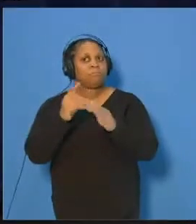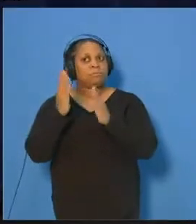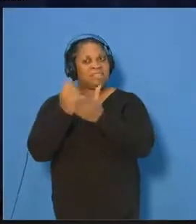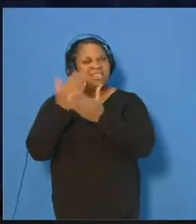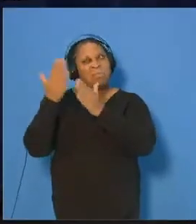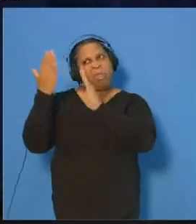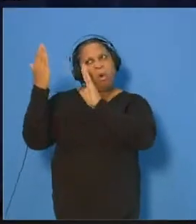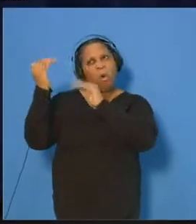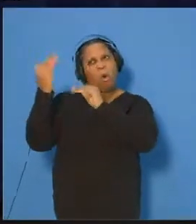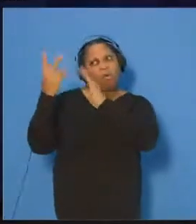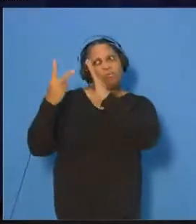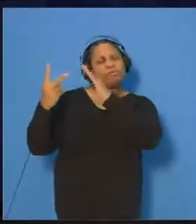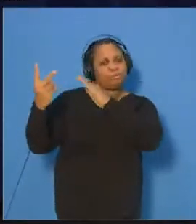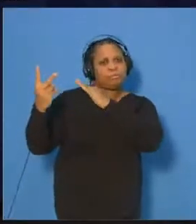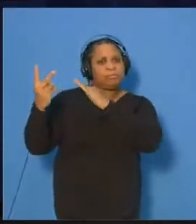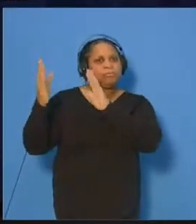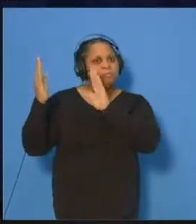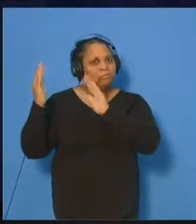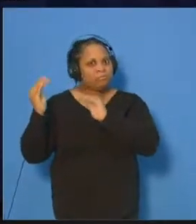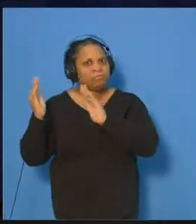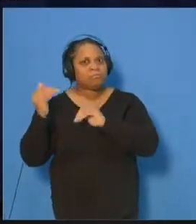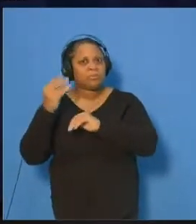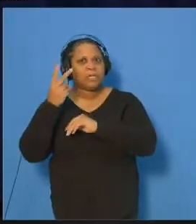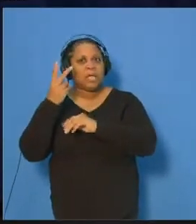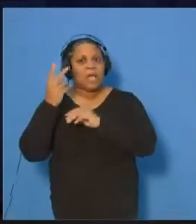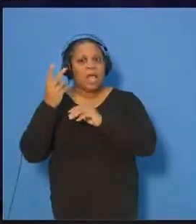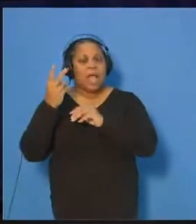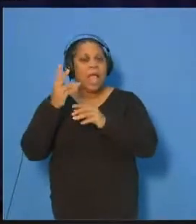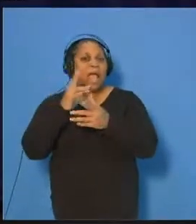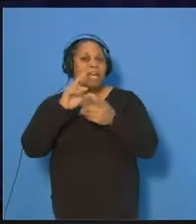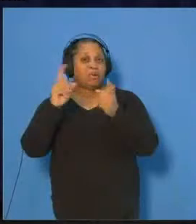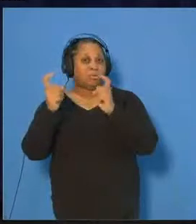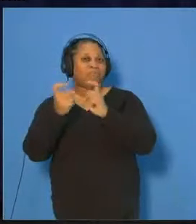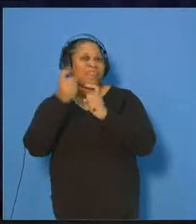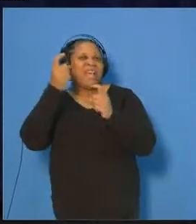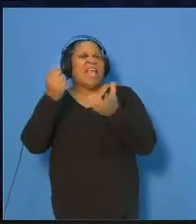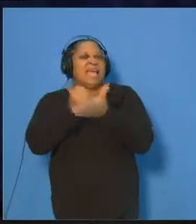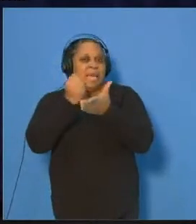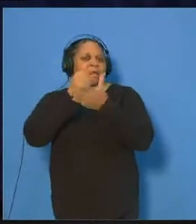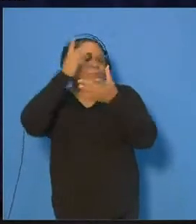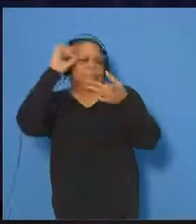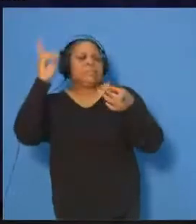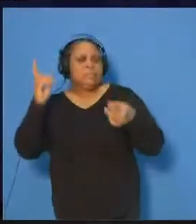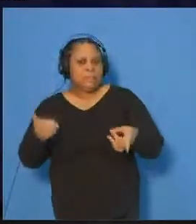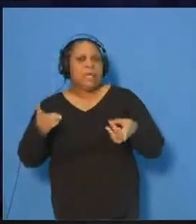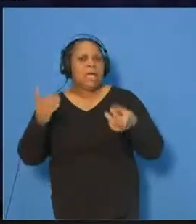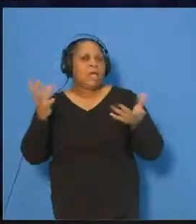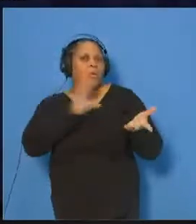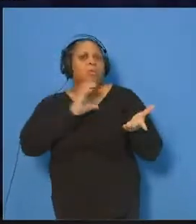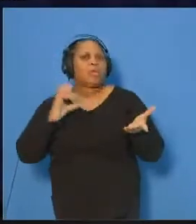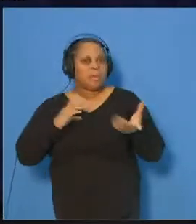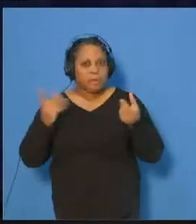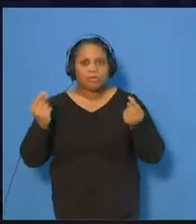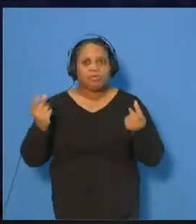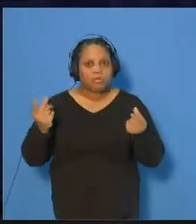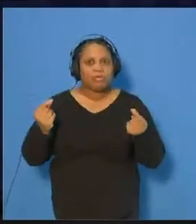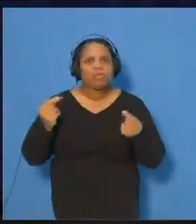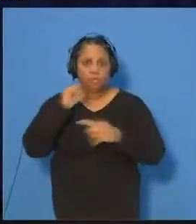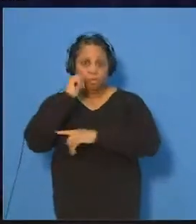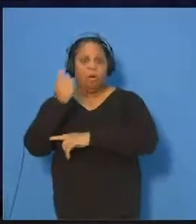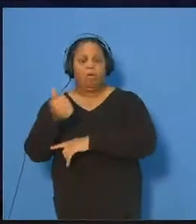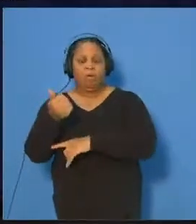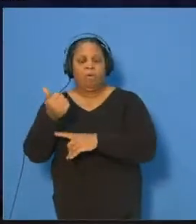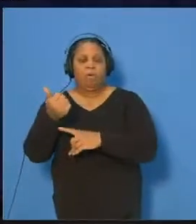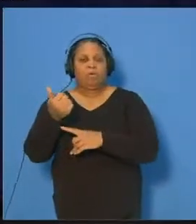hopeful and will inform the decisions that the cabinet make tomorrow. But that does not mean that that doesn't mean that I'm going to be